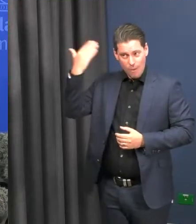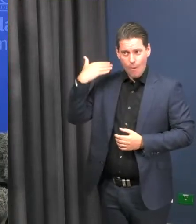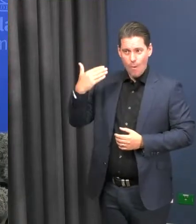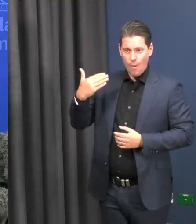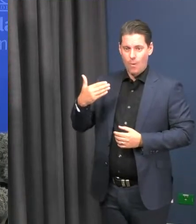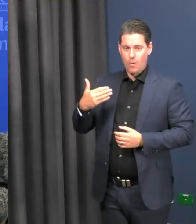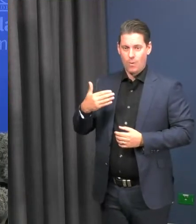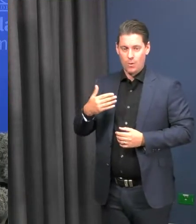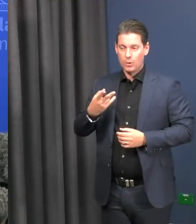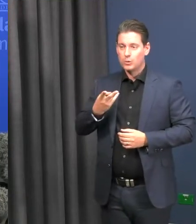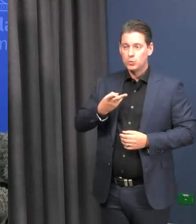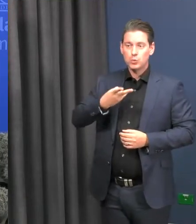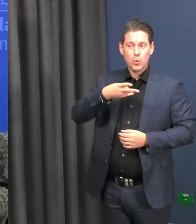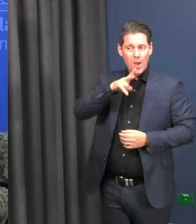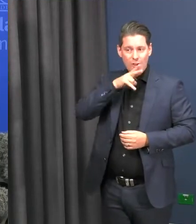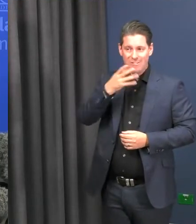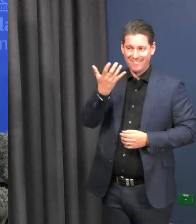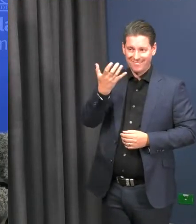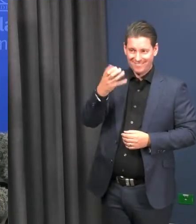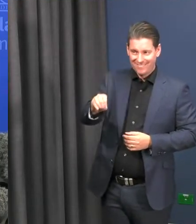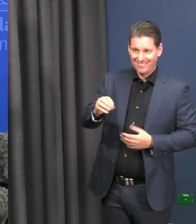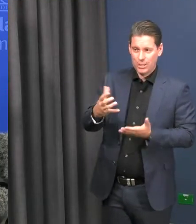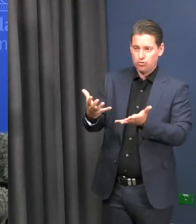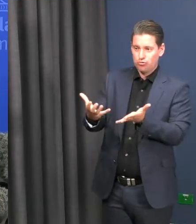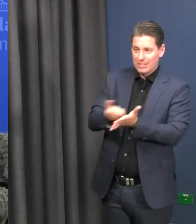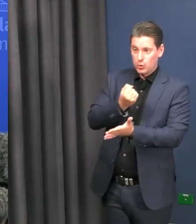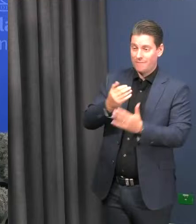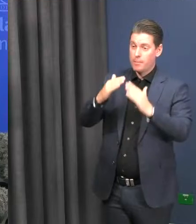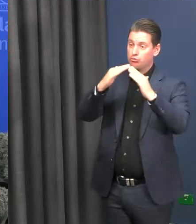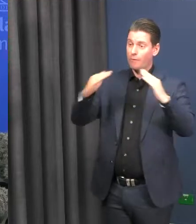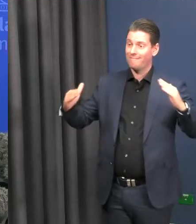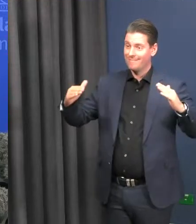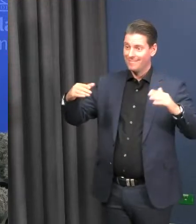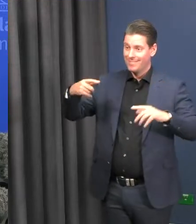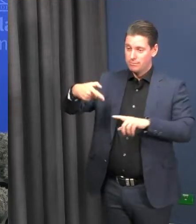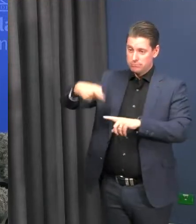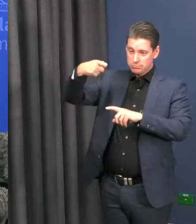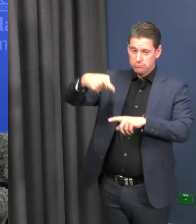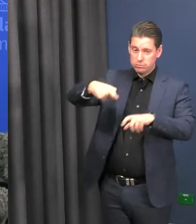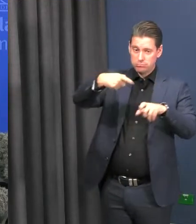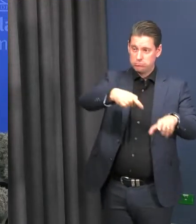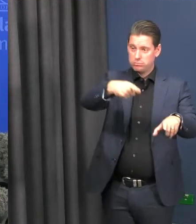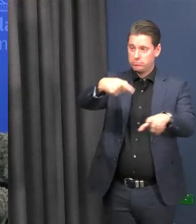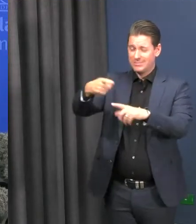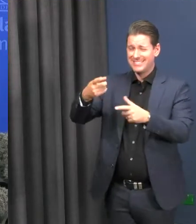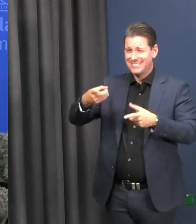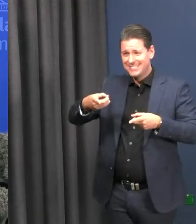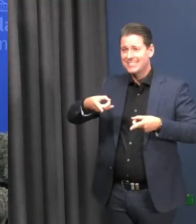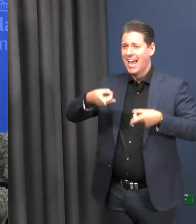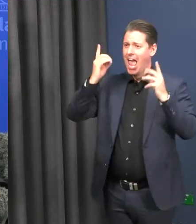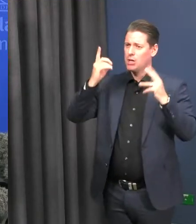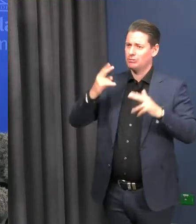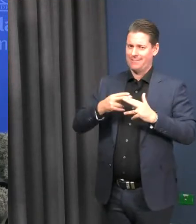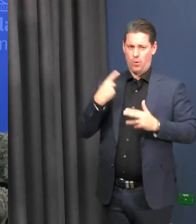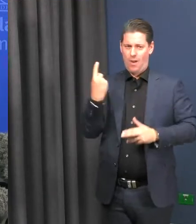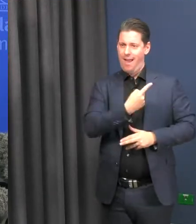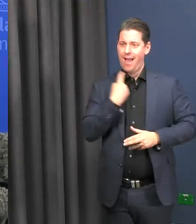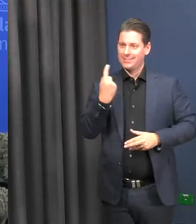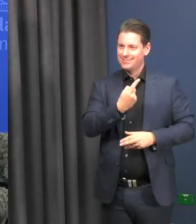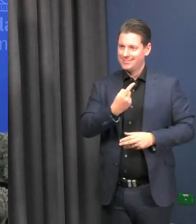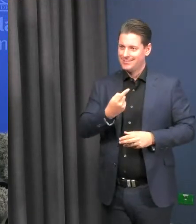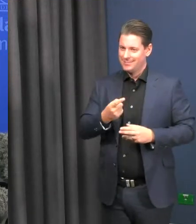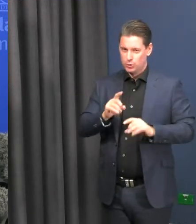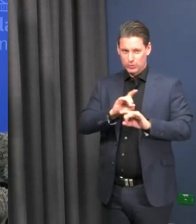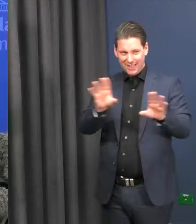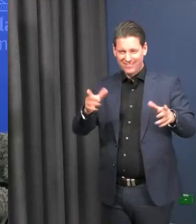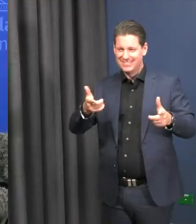we carried out over 250 rescues off rooftops in one evening. That's really dangerous for us to operate in, and it's really dangerous for you.